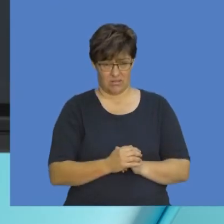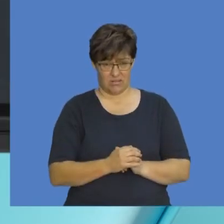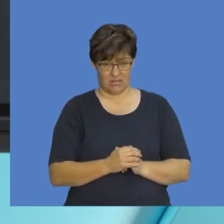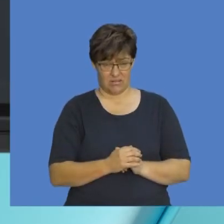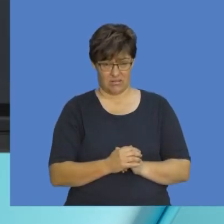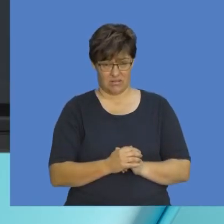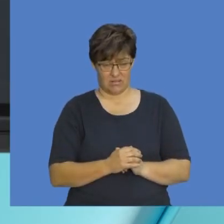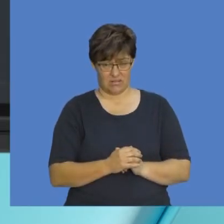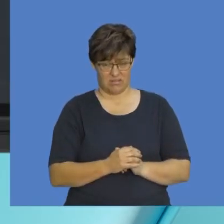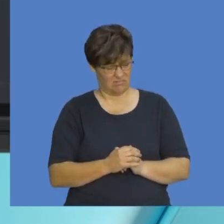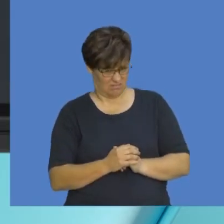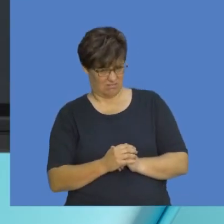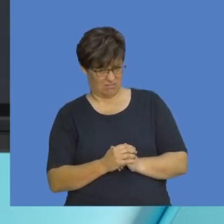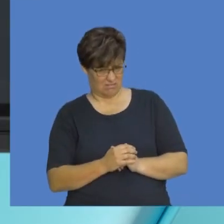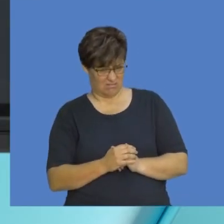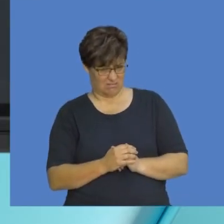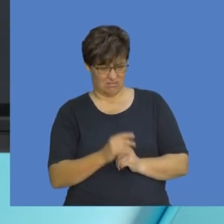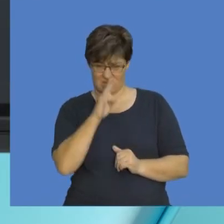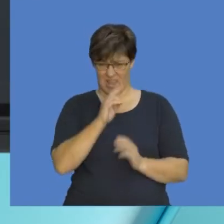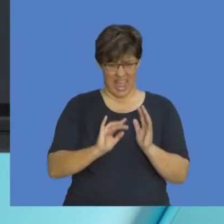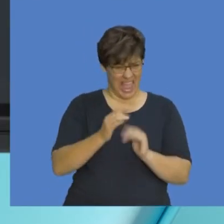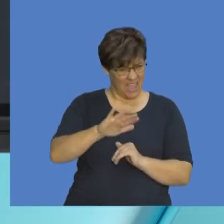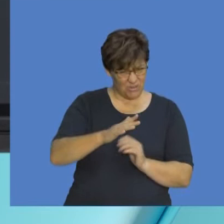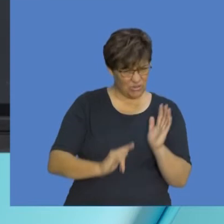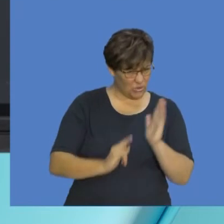Are girls taller on average?